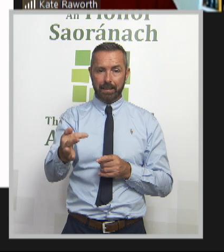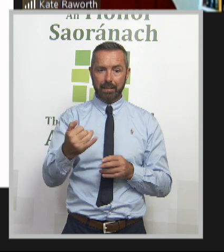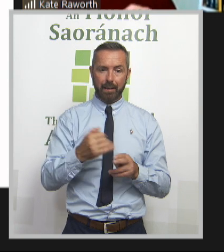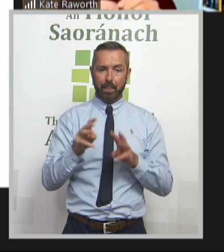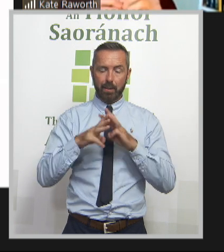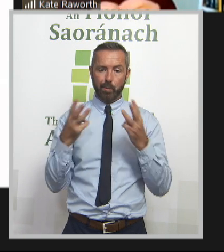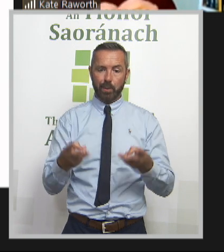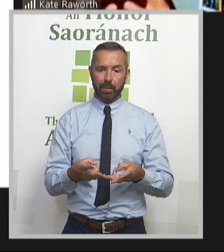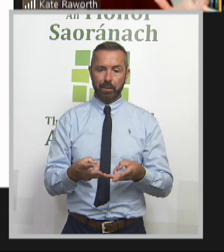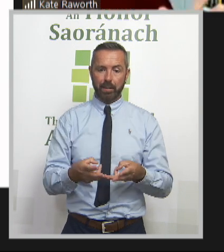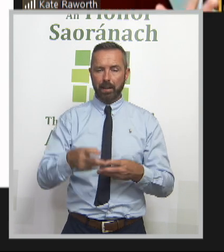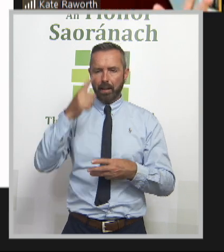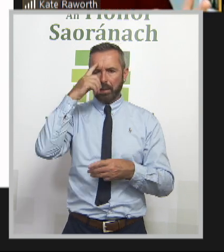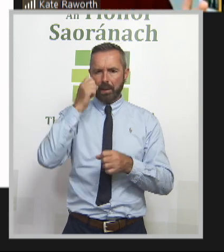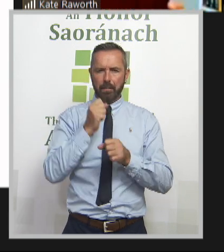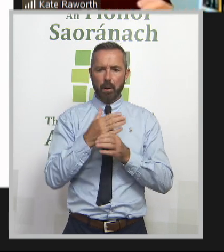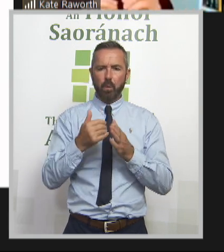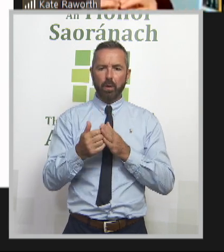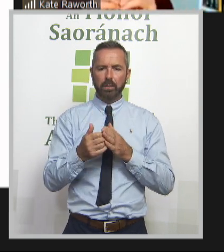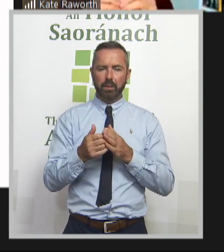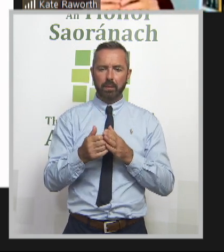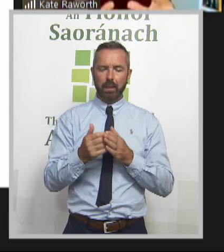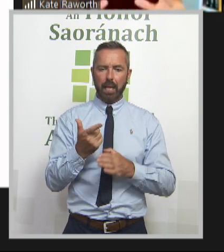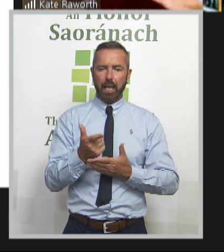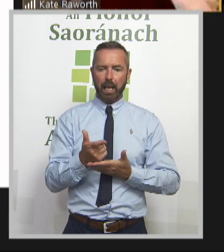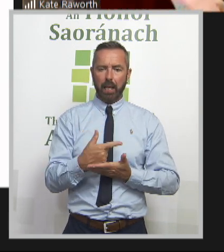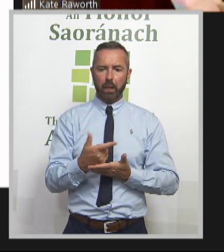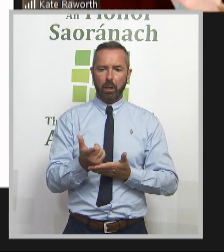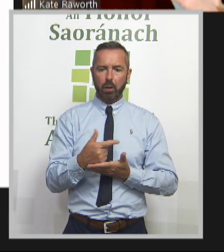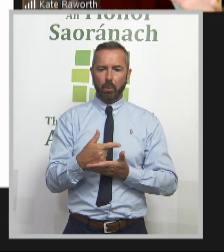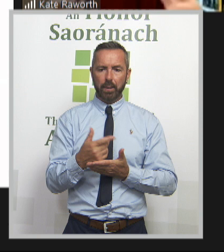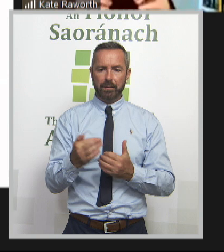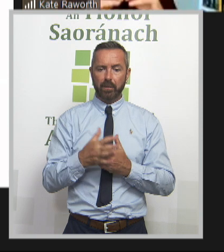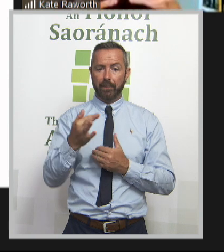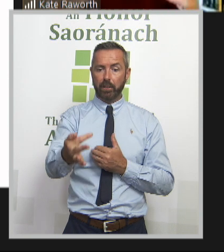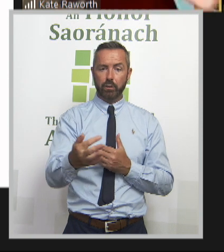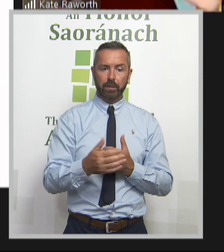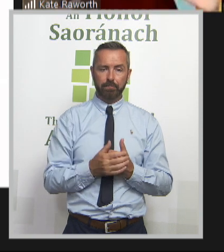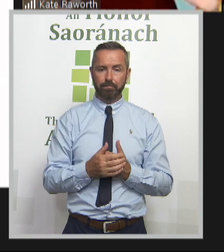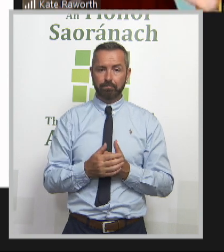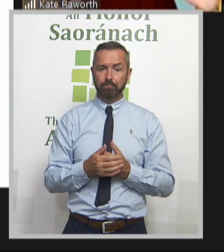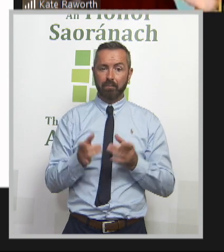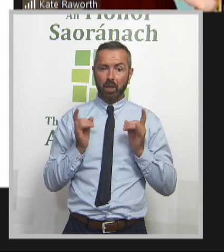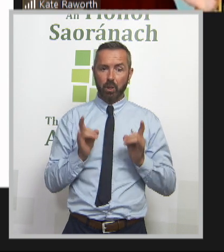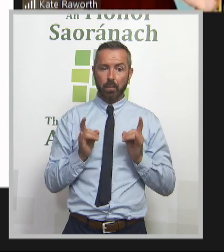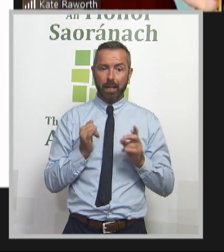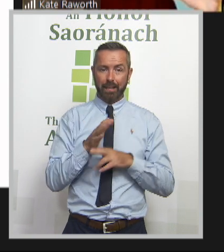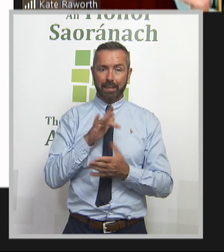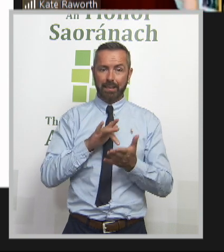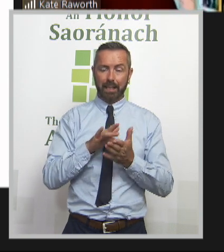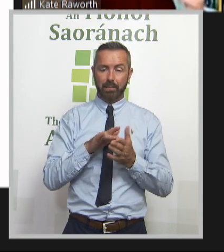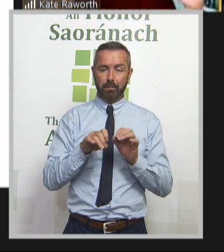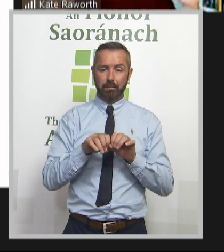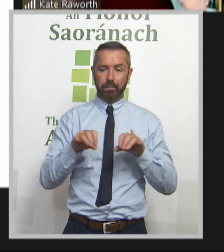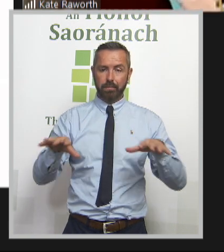this as a compass for our future and humanity's use of Earth's resources radiating out from the center of that picture. So